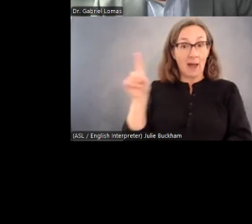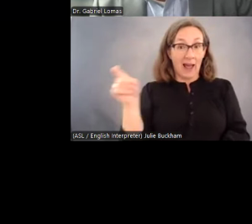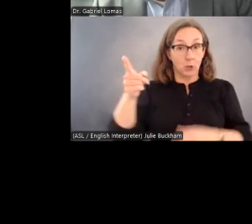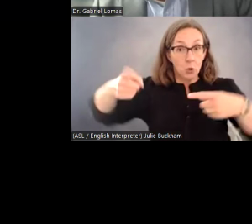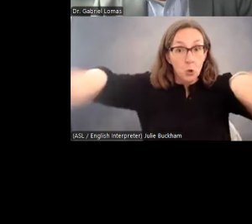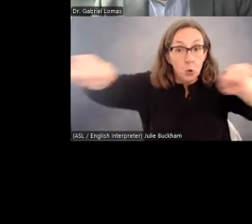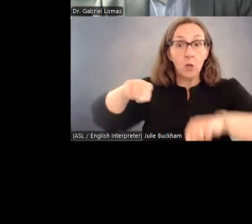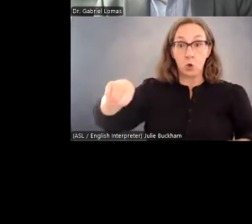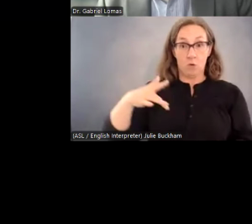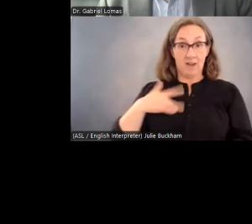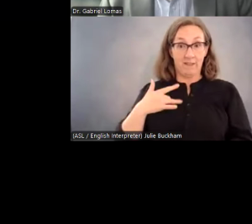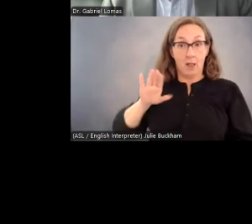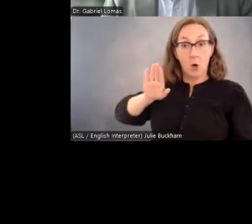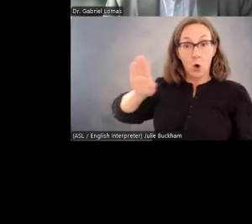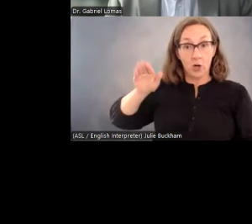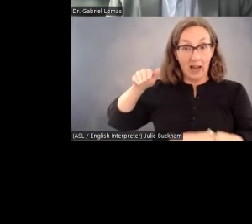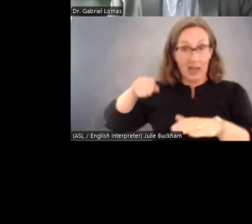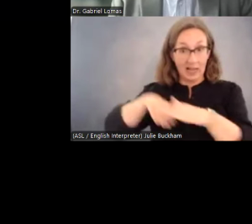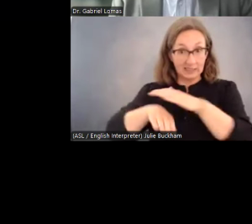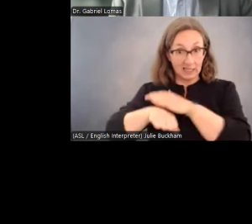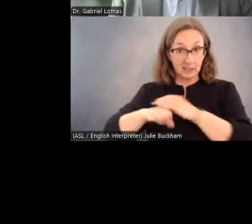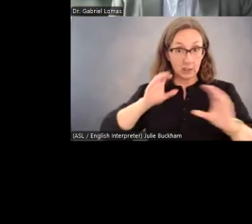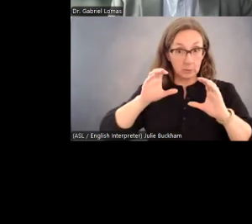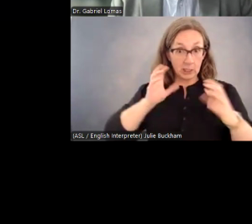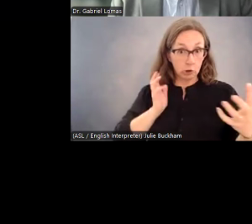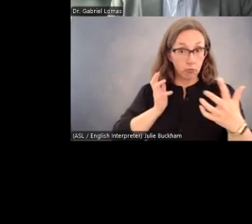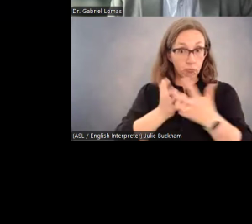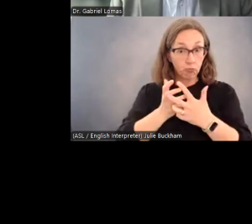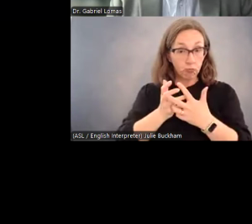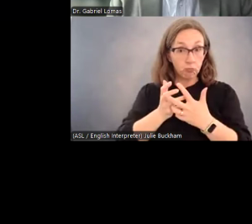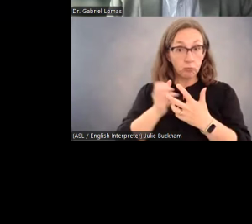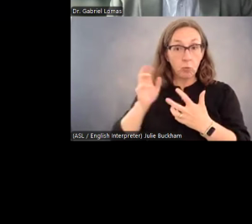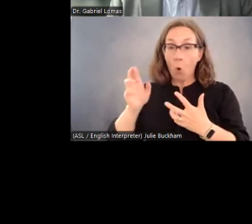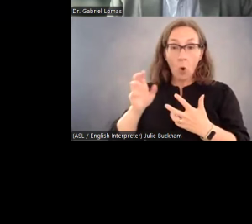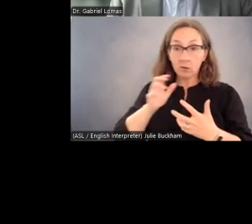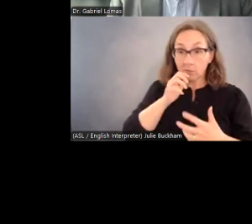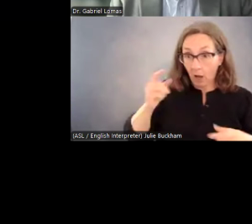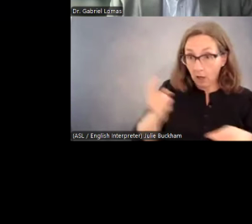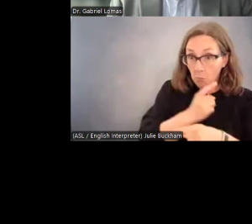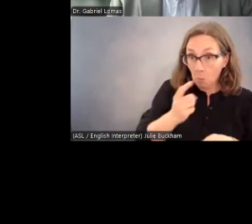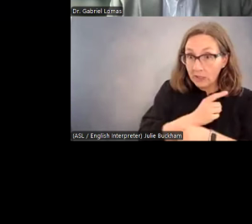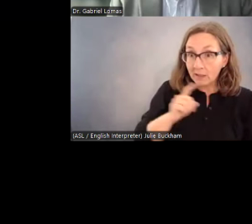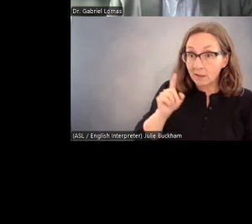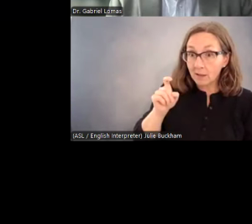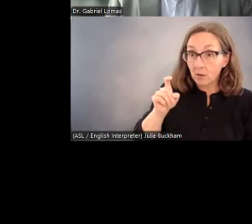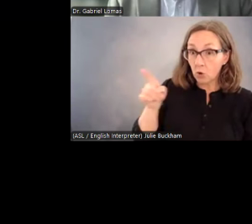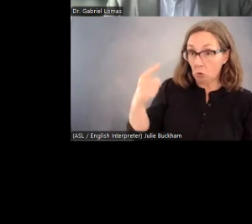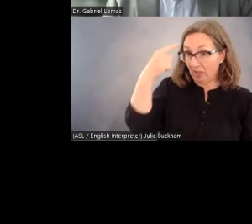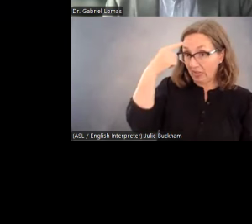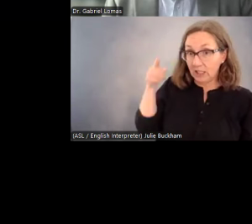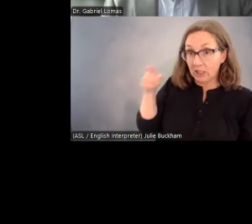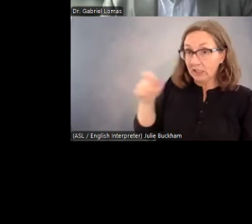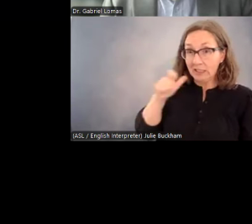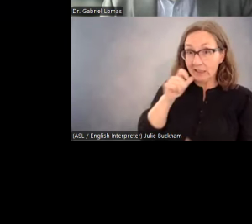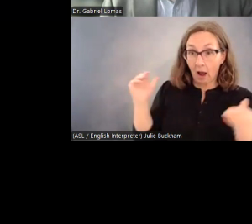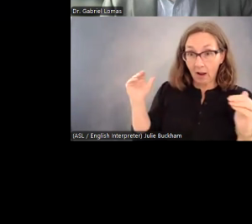communication access was inappropriately provided and resulted in her not getting a